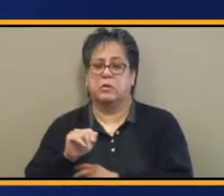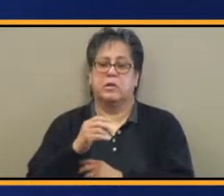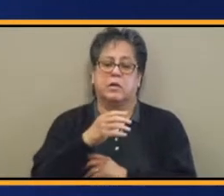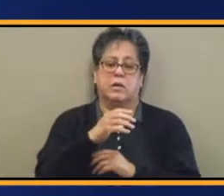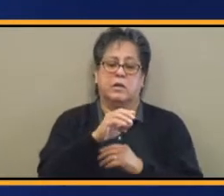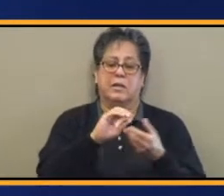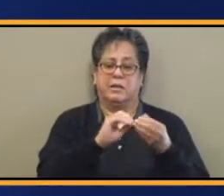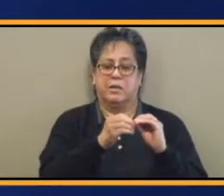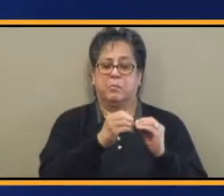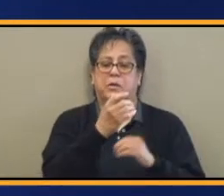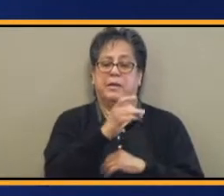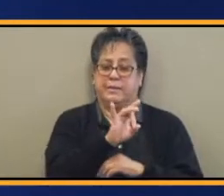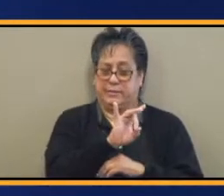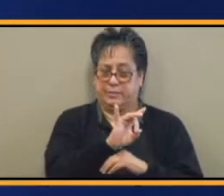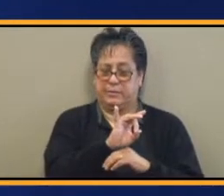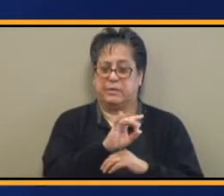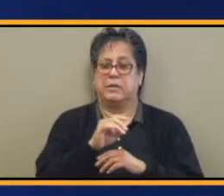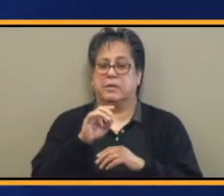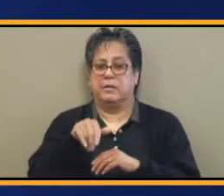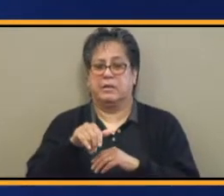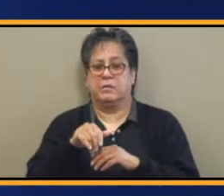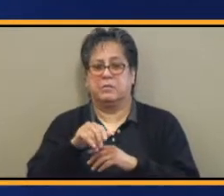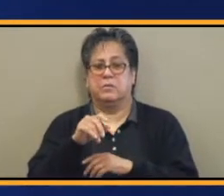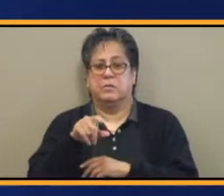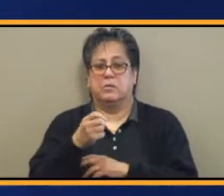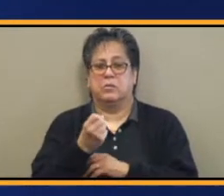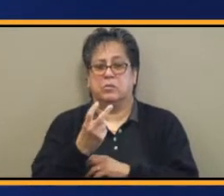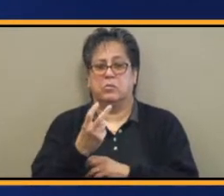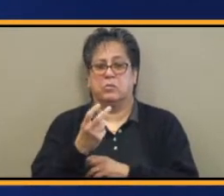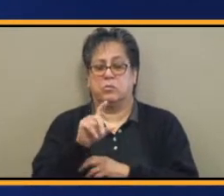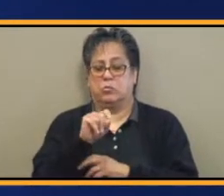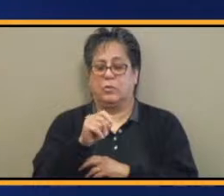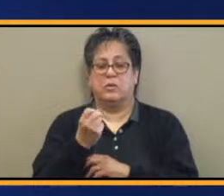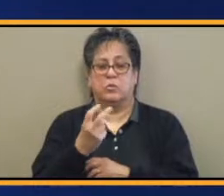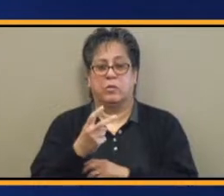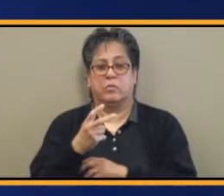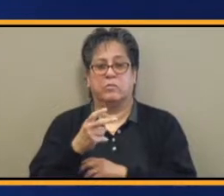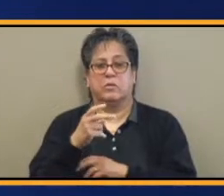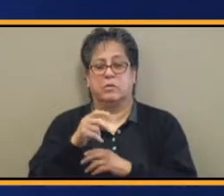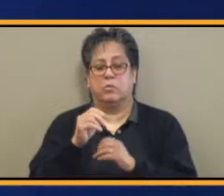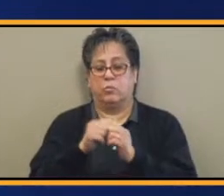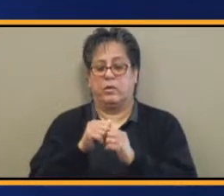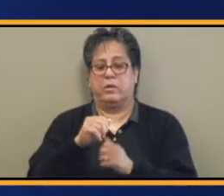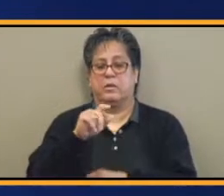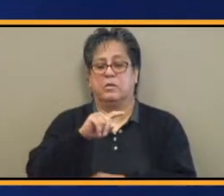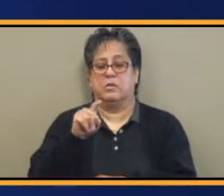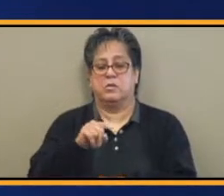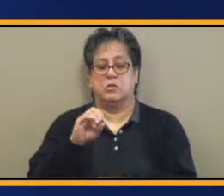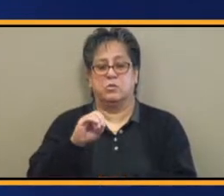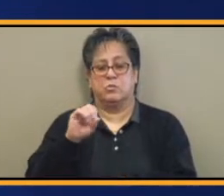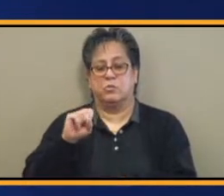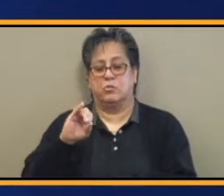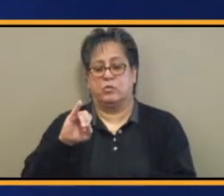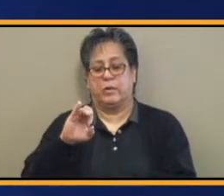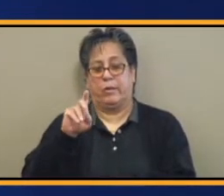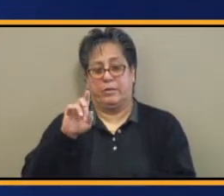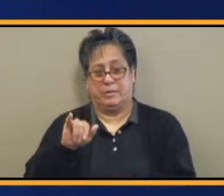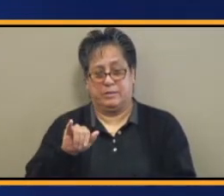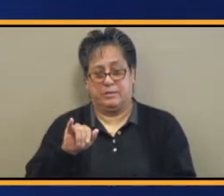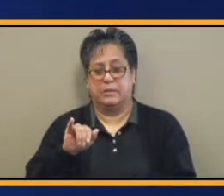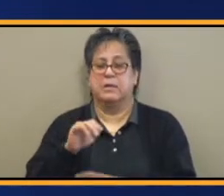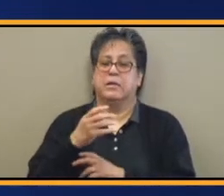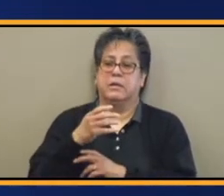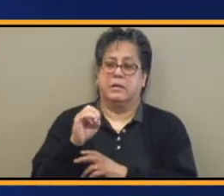551.072. Executive session item 18, closeout of 2012 license agreement with the El Paso Zoological Society under